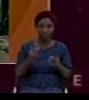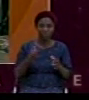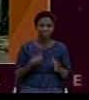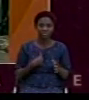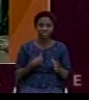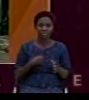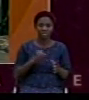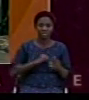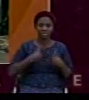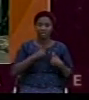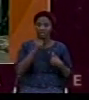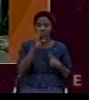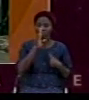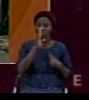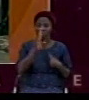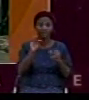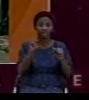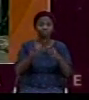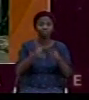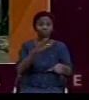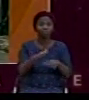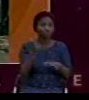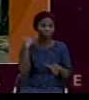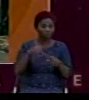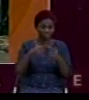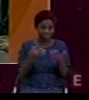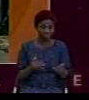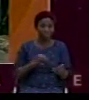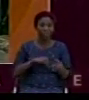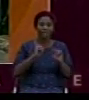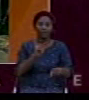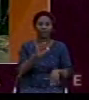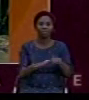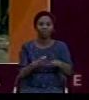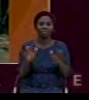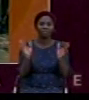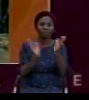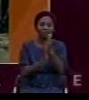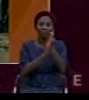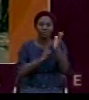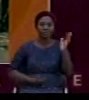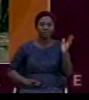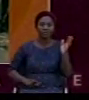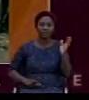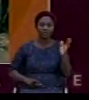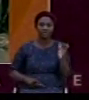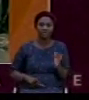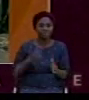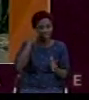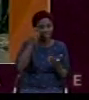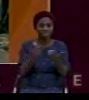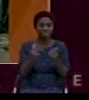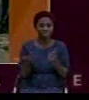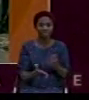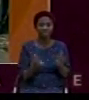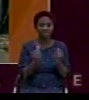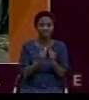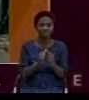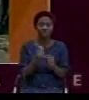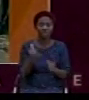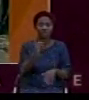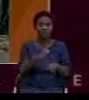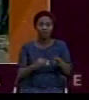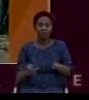walking, but now God help me. I've been walking. Praise the Lord. He came here with a walking stick, but you can